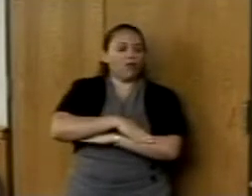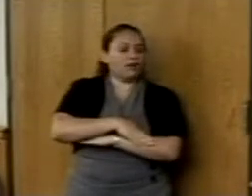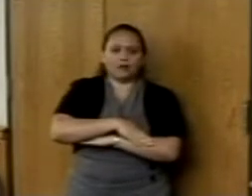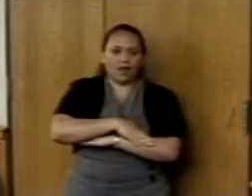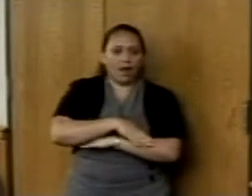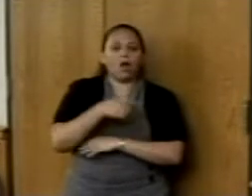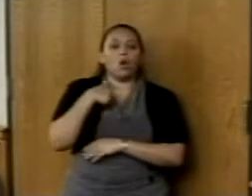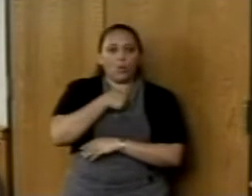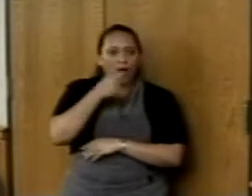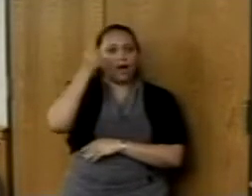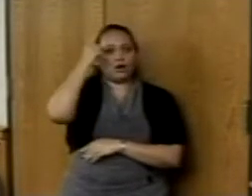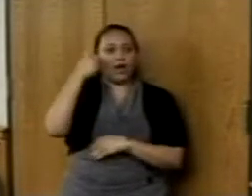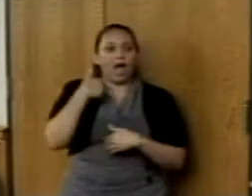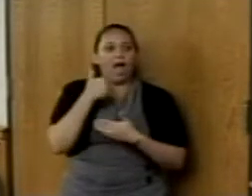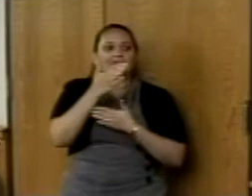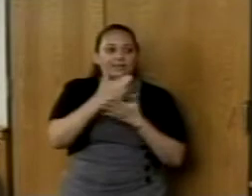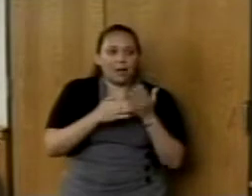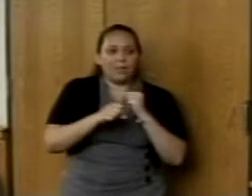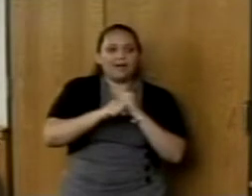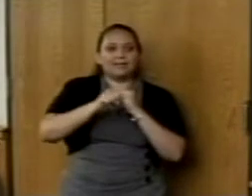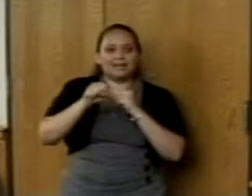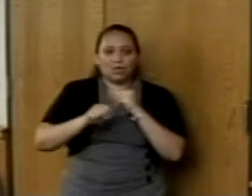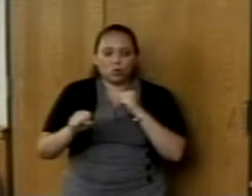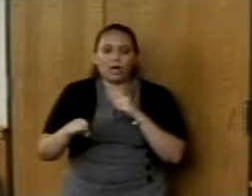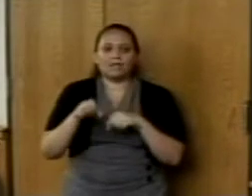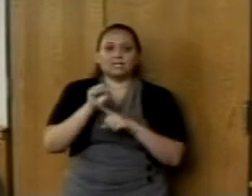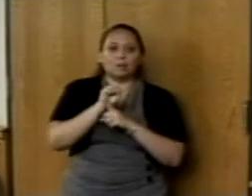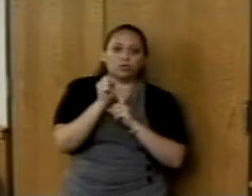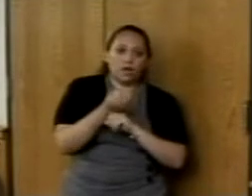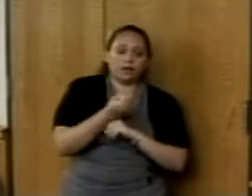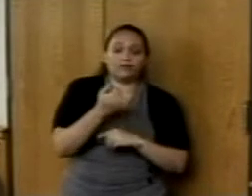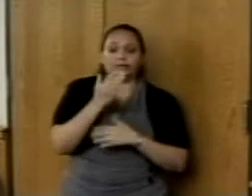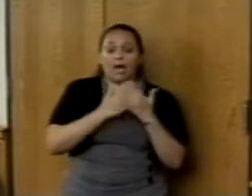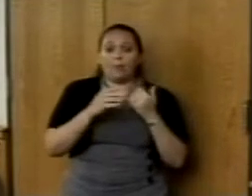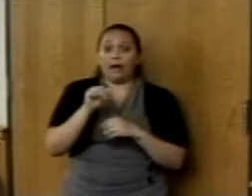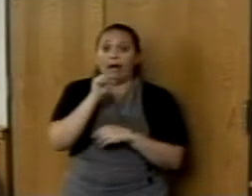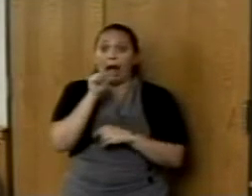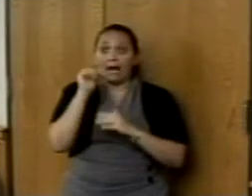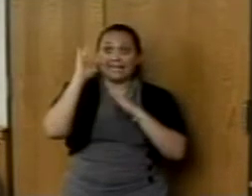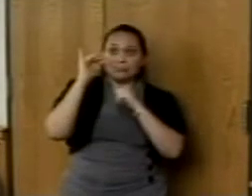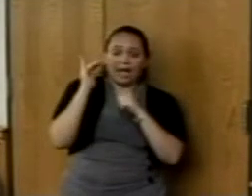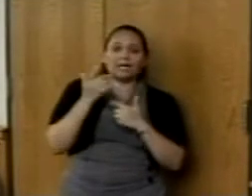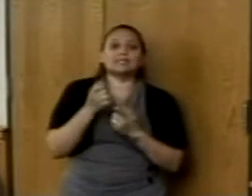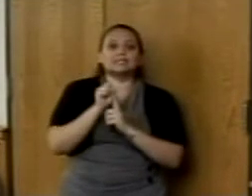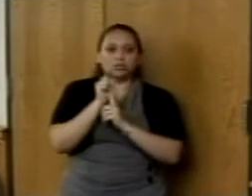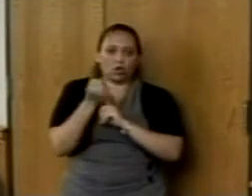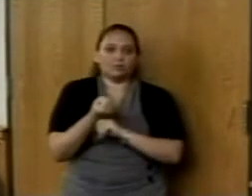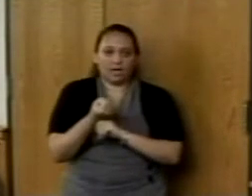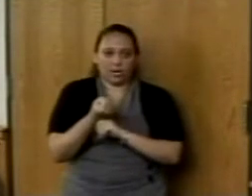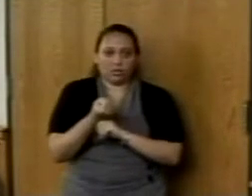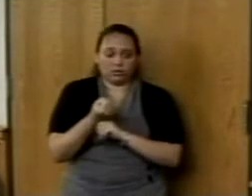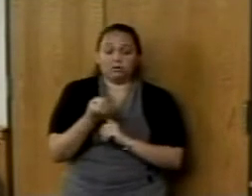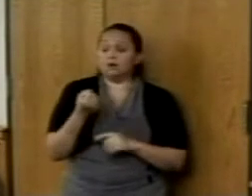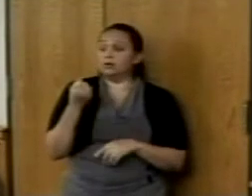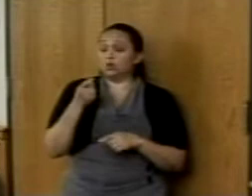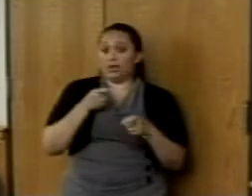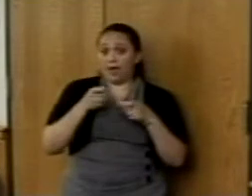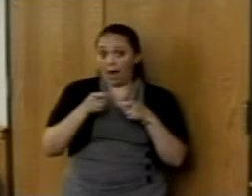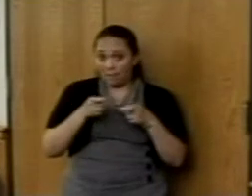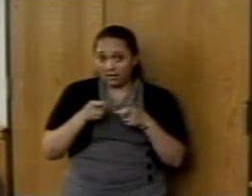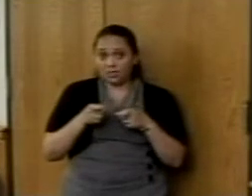are extenuating circumstances. There are unexpected circumstances. The